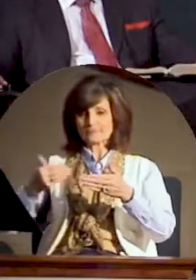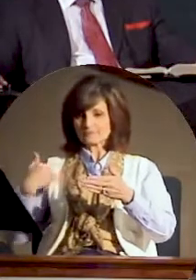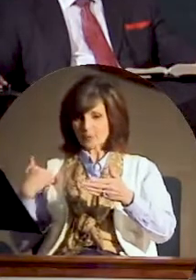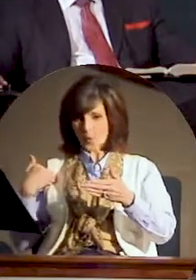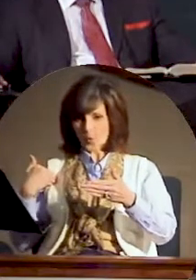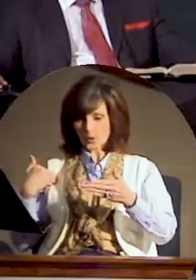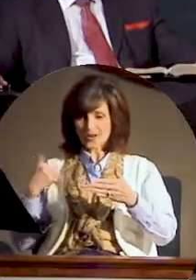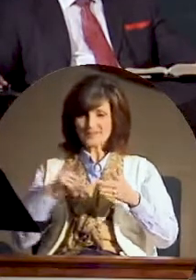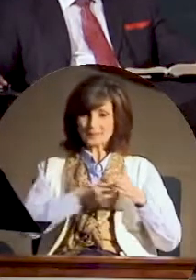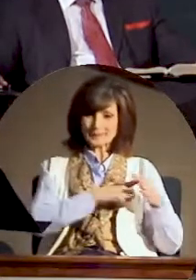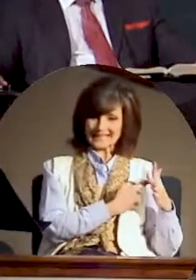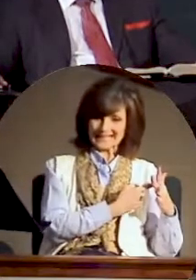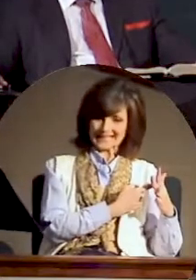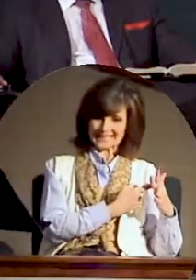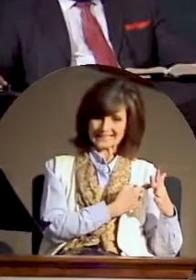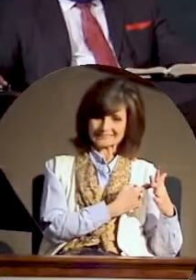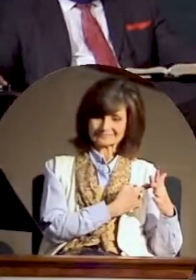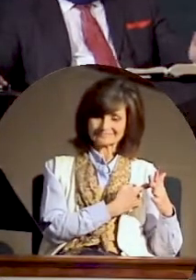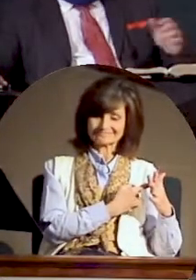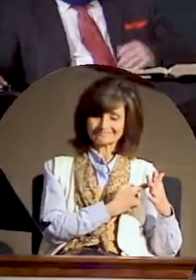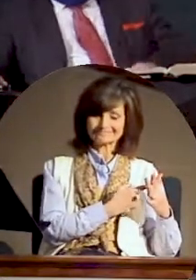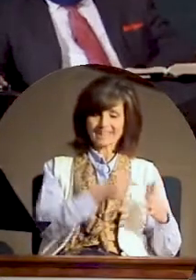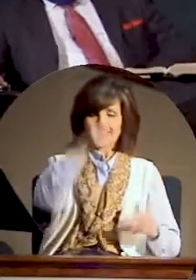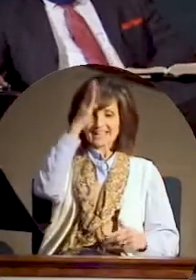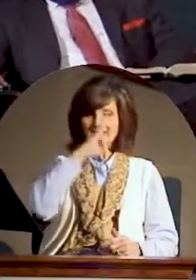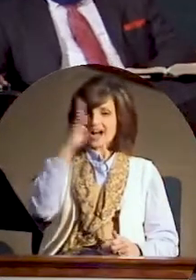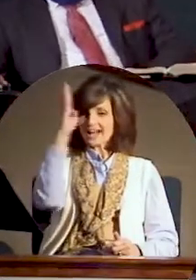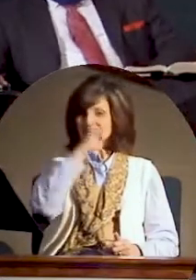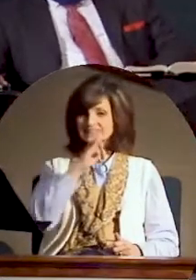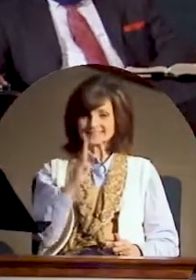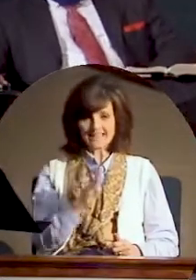before the beginning. You know,